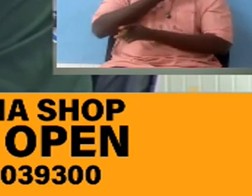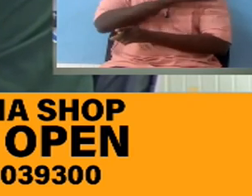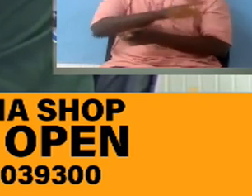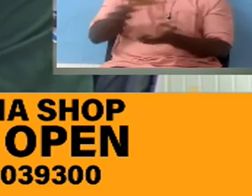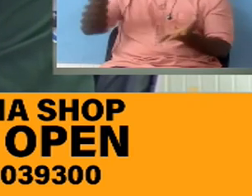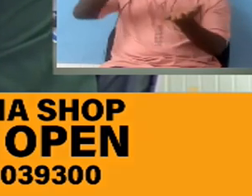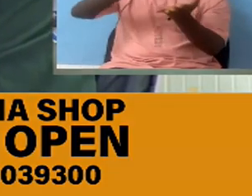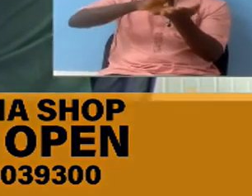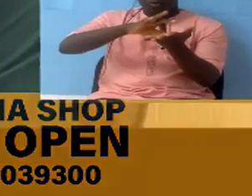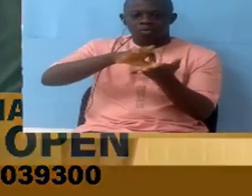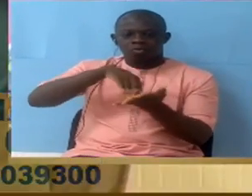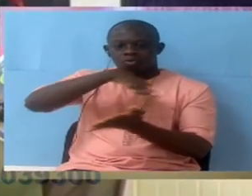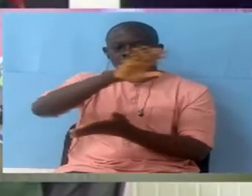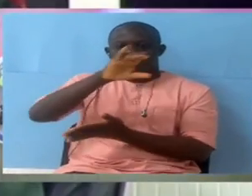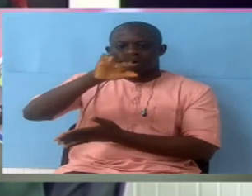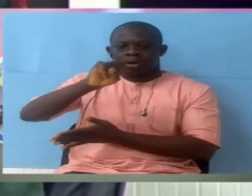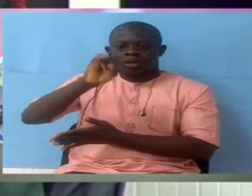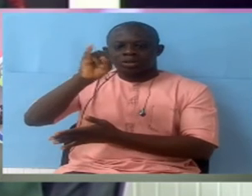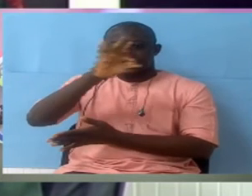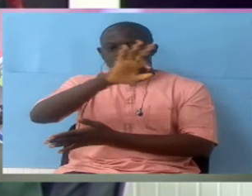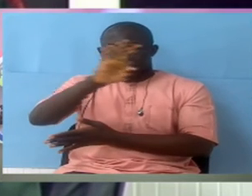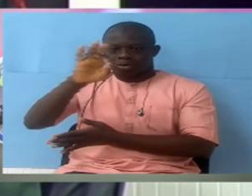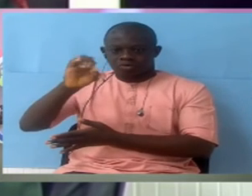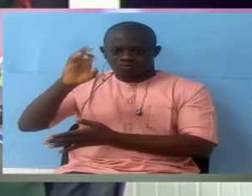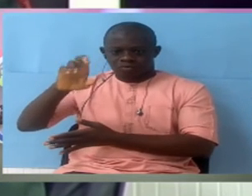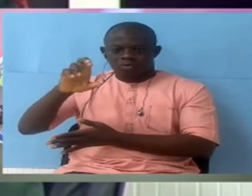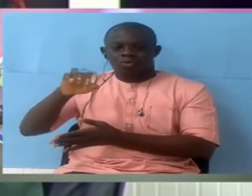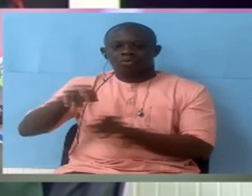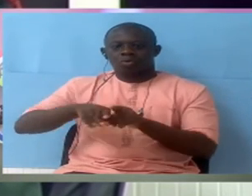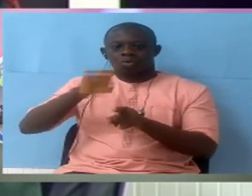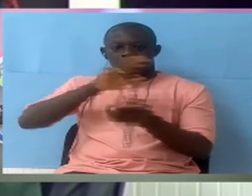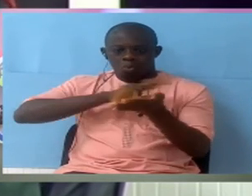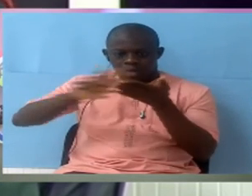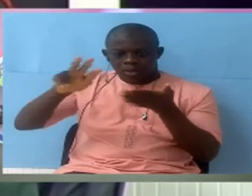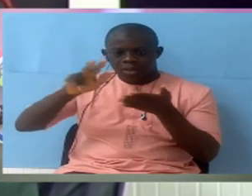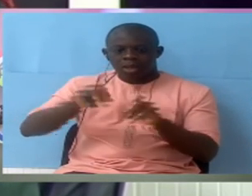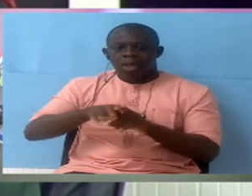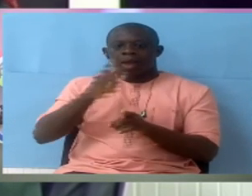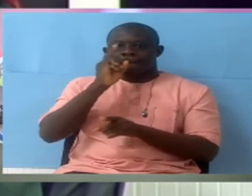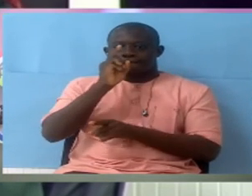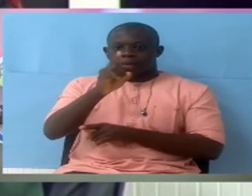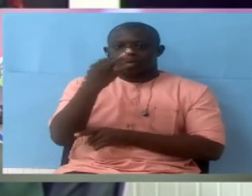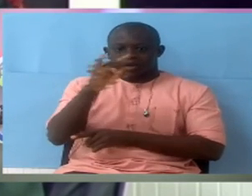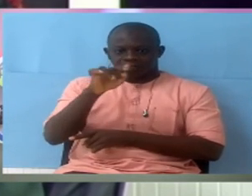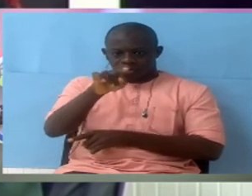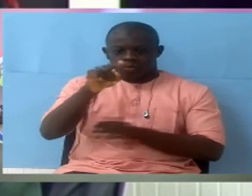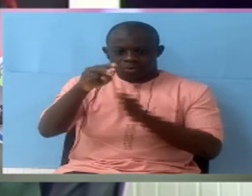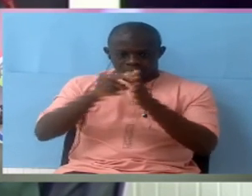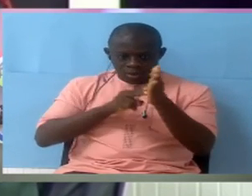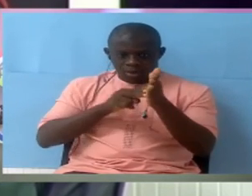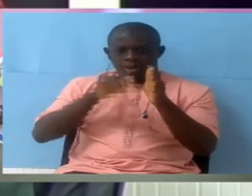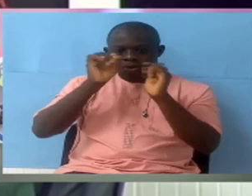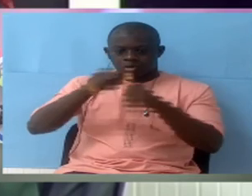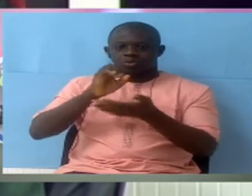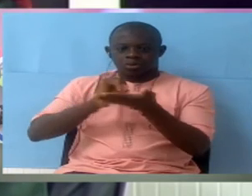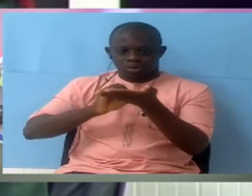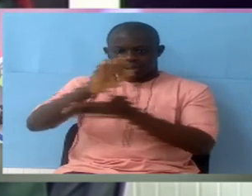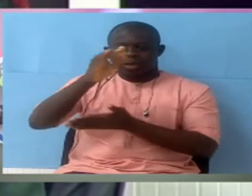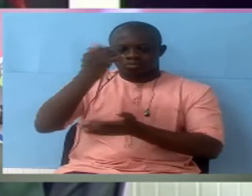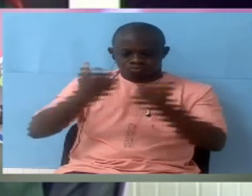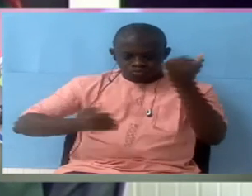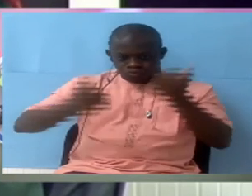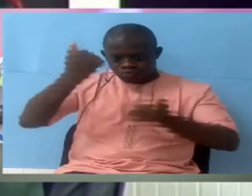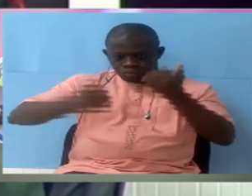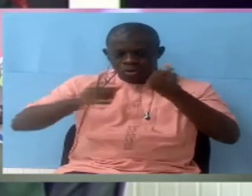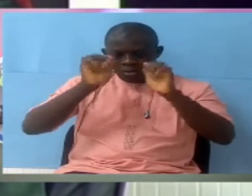yakarna Major Kante de dafa dem weekend ci Sifu. But if you need him, I can send the vehicle to go and get him. Way